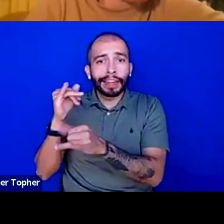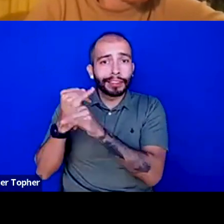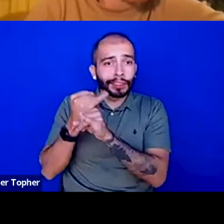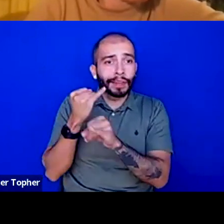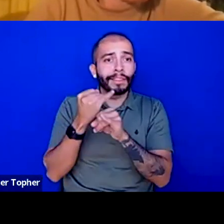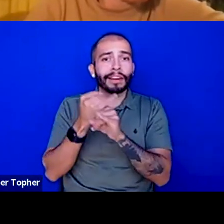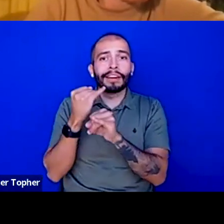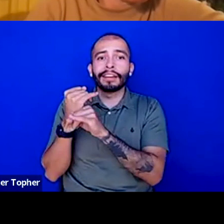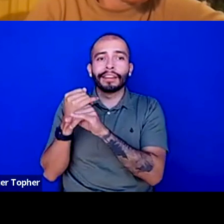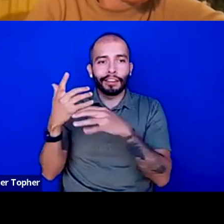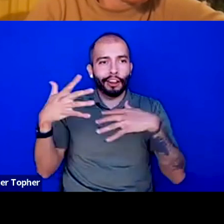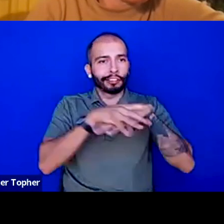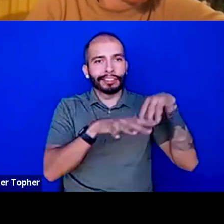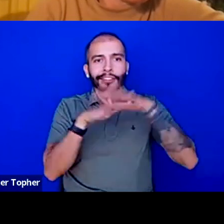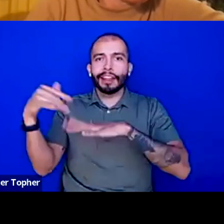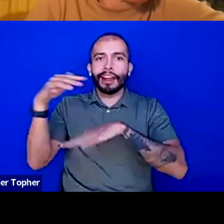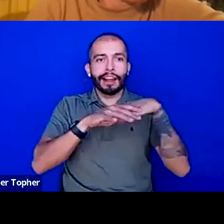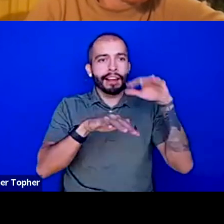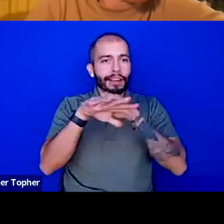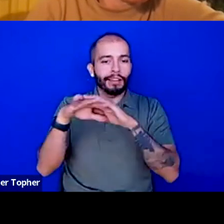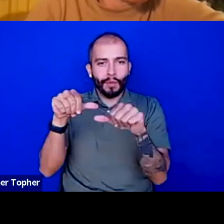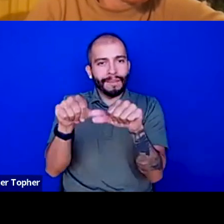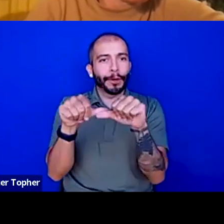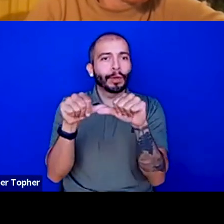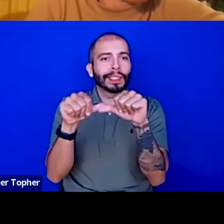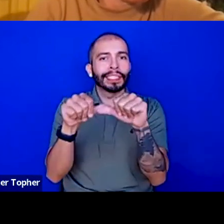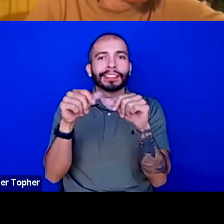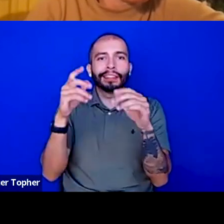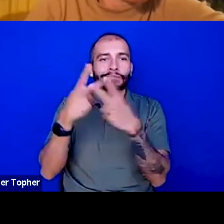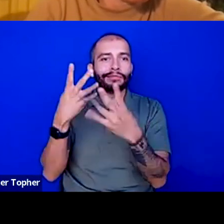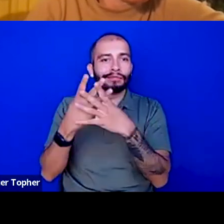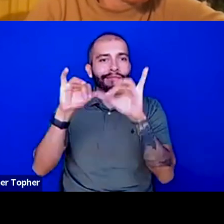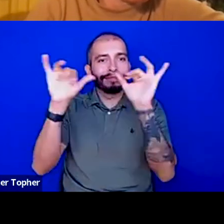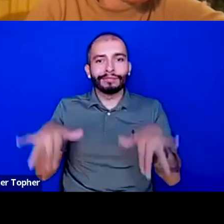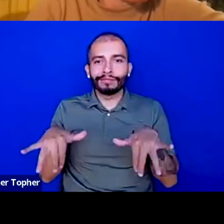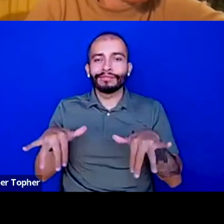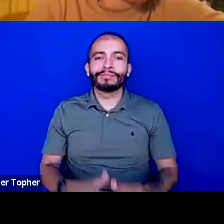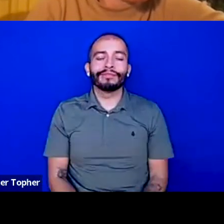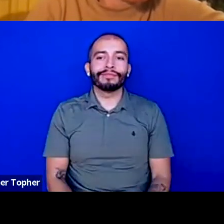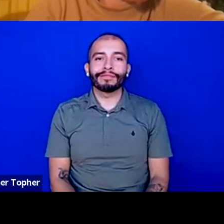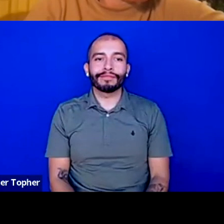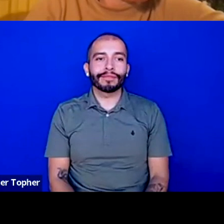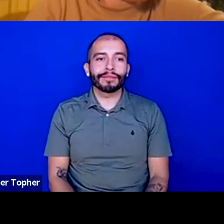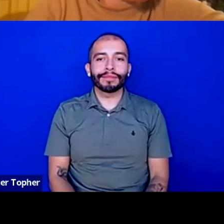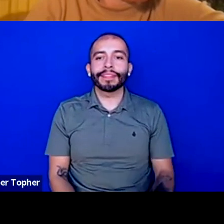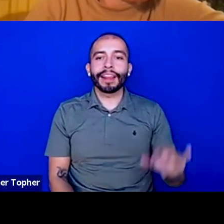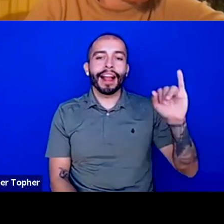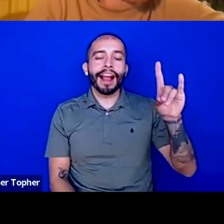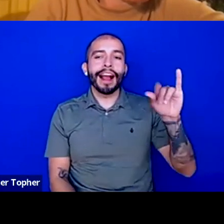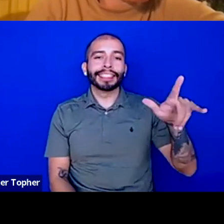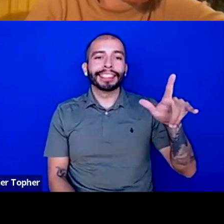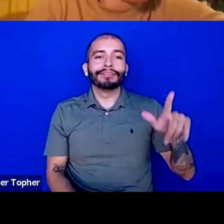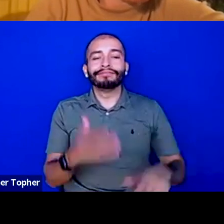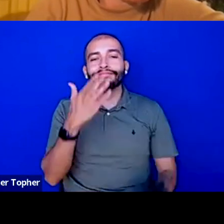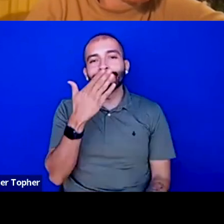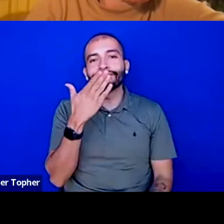reinforce the carceral state. Thank you so much. a great question. So I think there